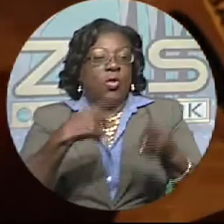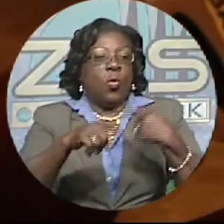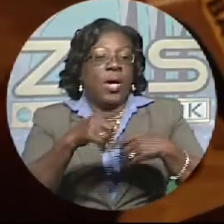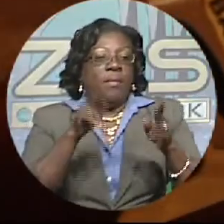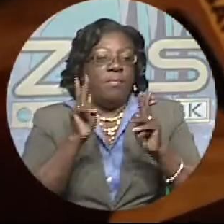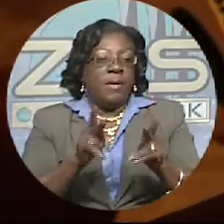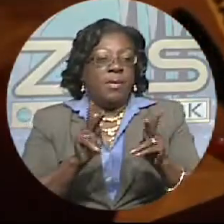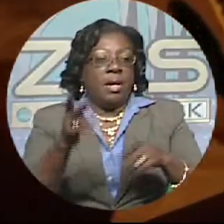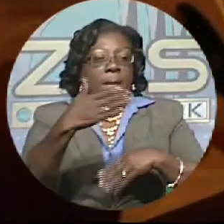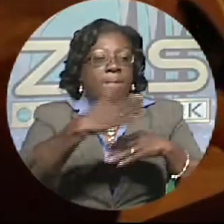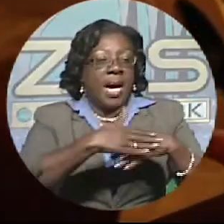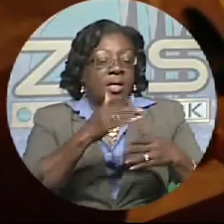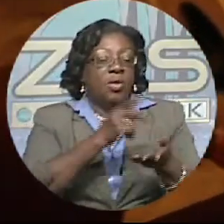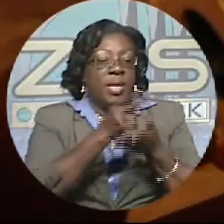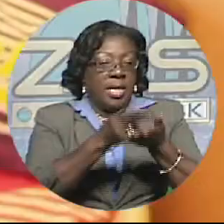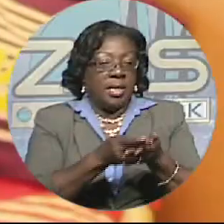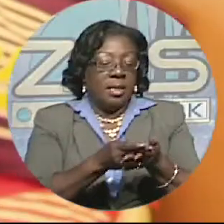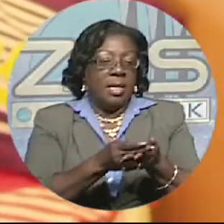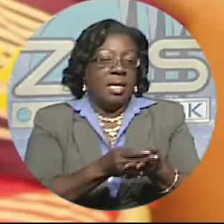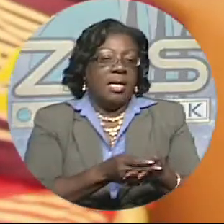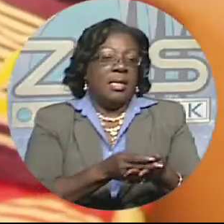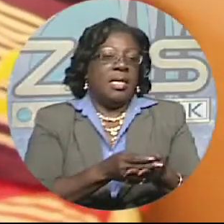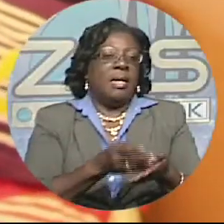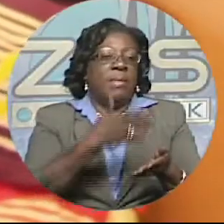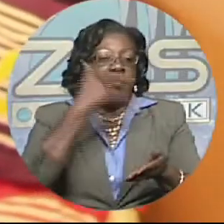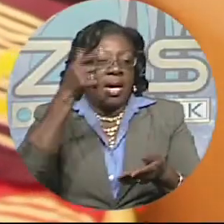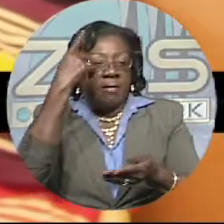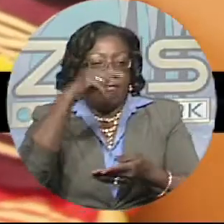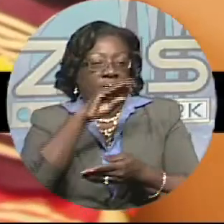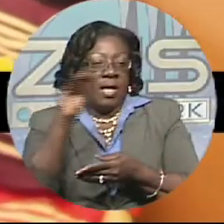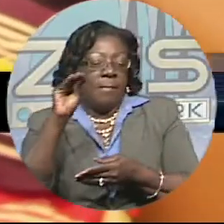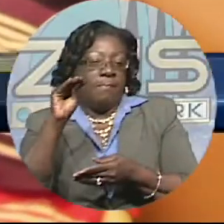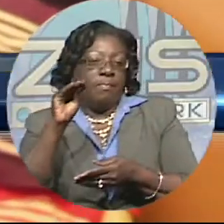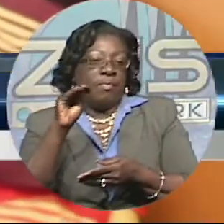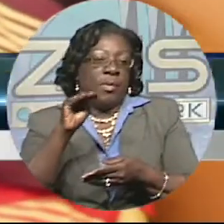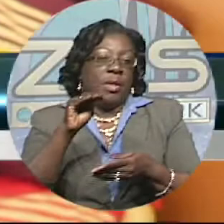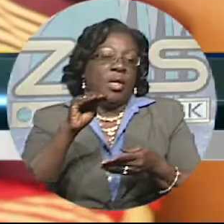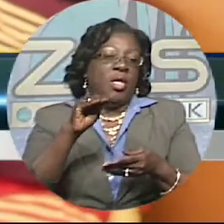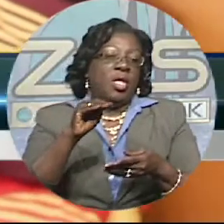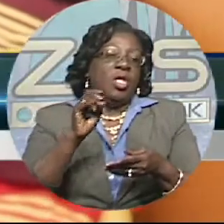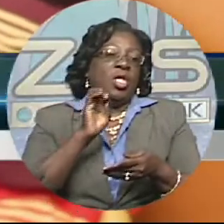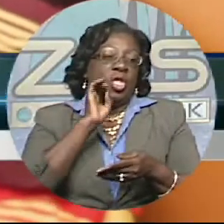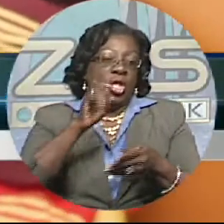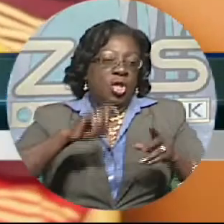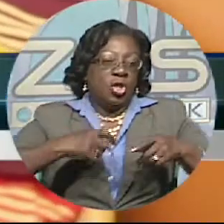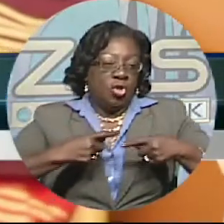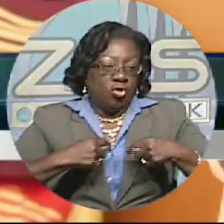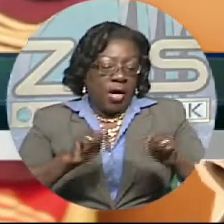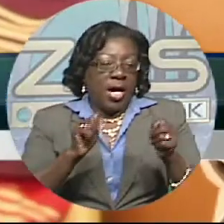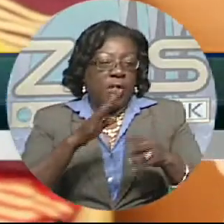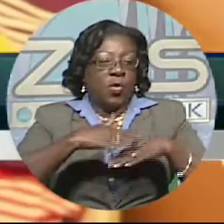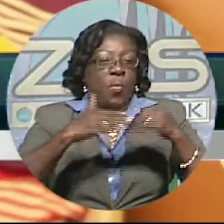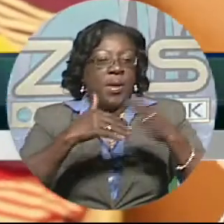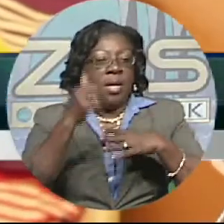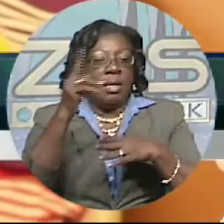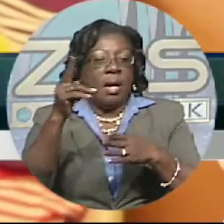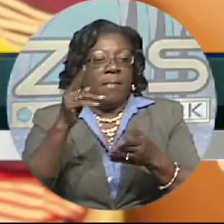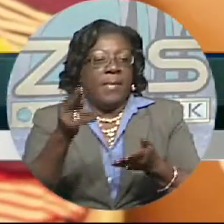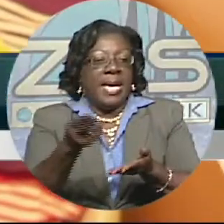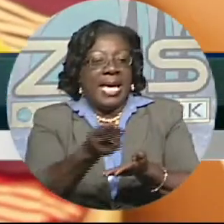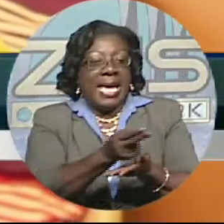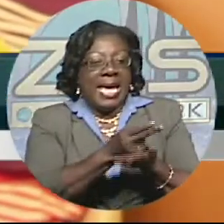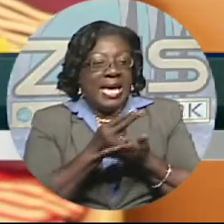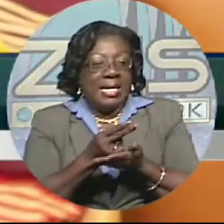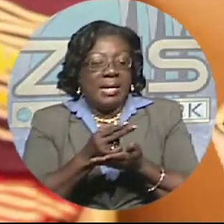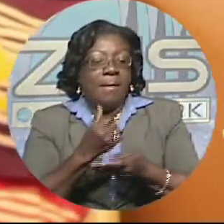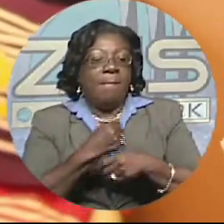livelihood and something that they could return to. Why don't you try to help build up Haiti? Make Haiti a